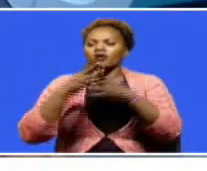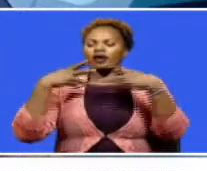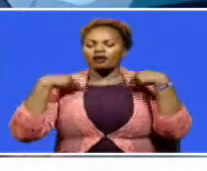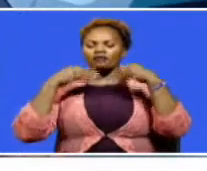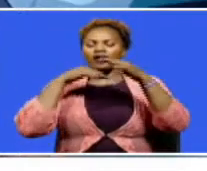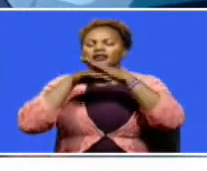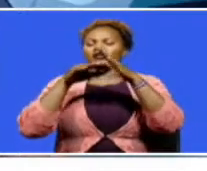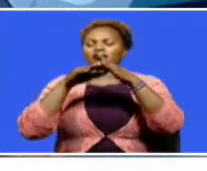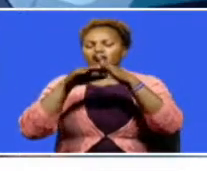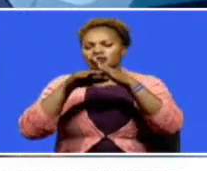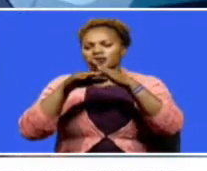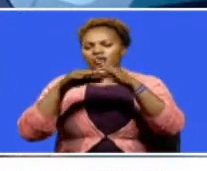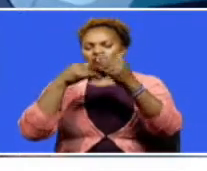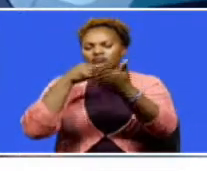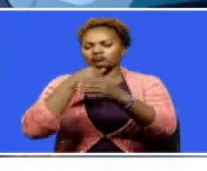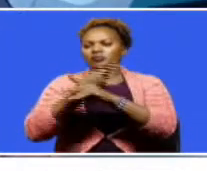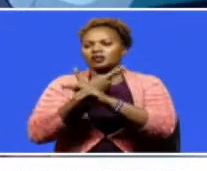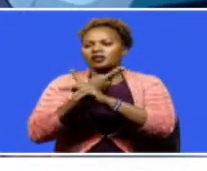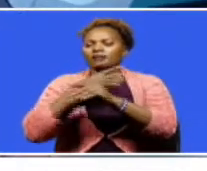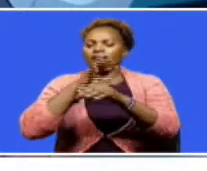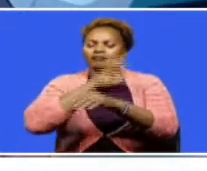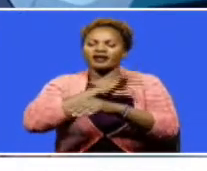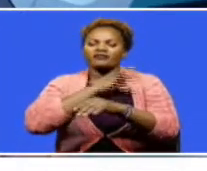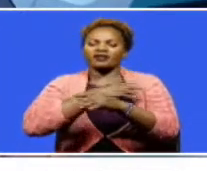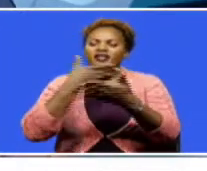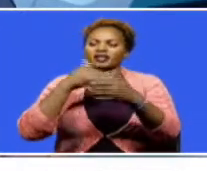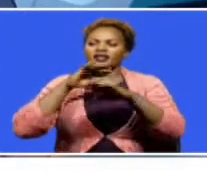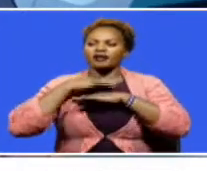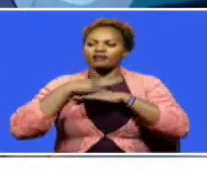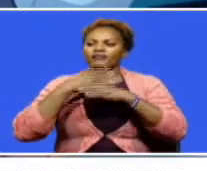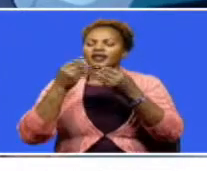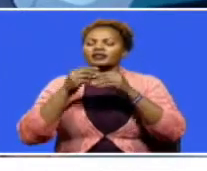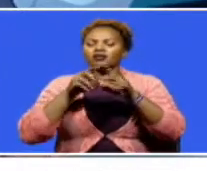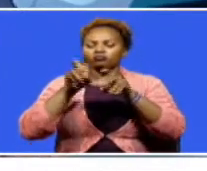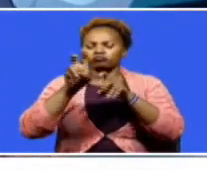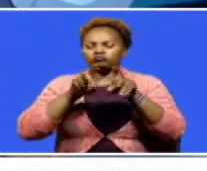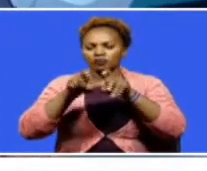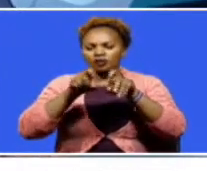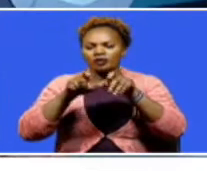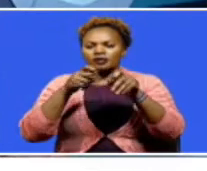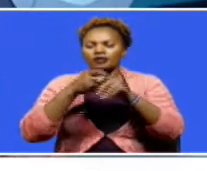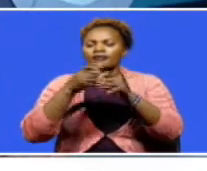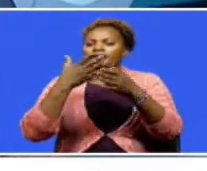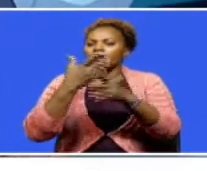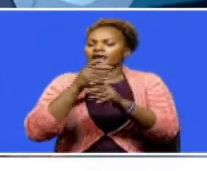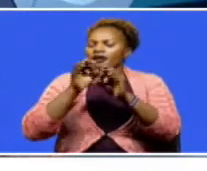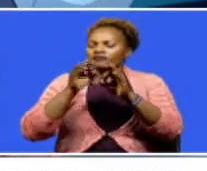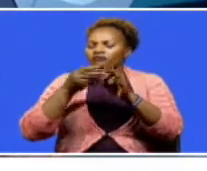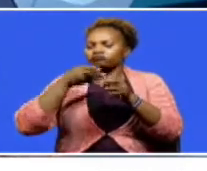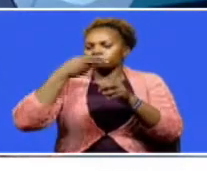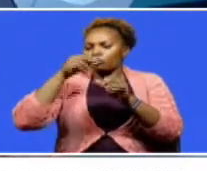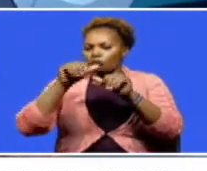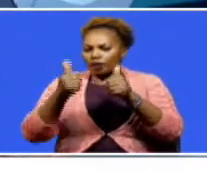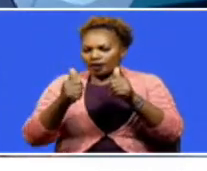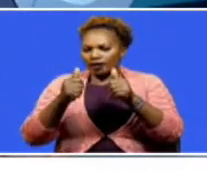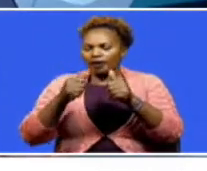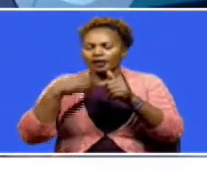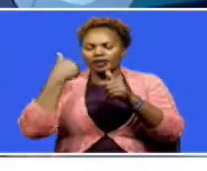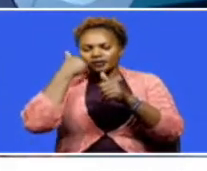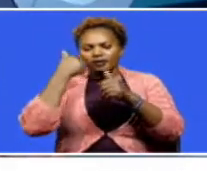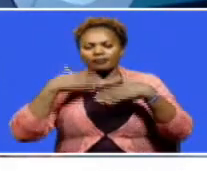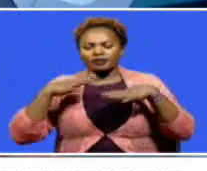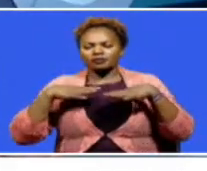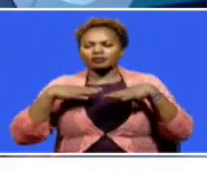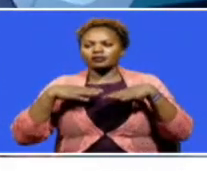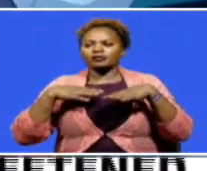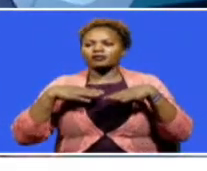Access Initiative are said to have several benefits, including ease of administration, palatability, and if taken correctly, the patient put on it is